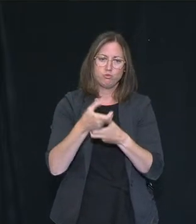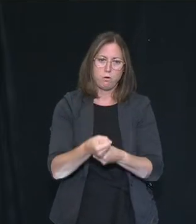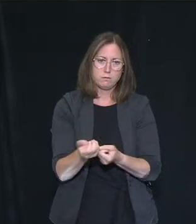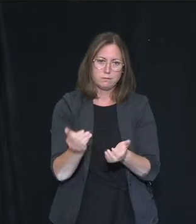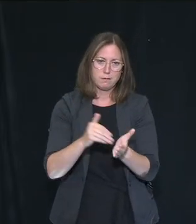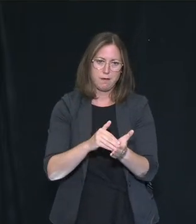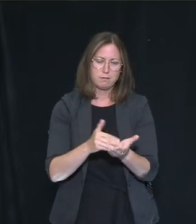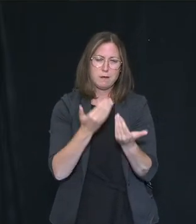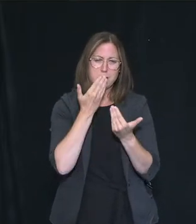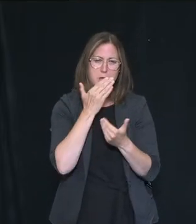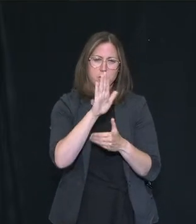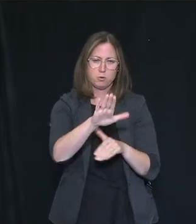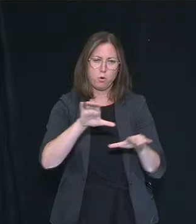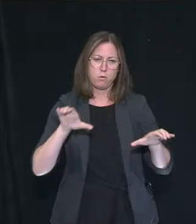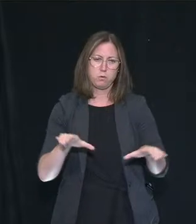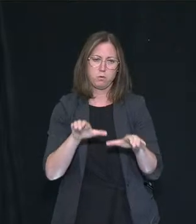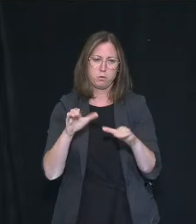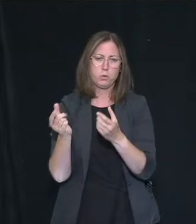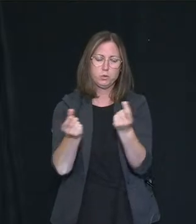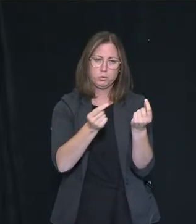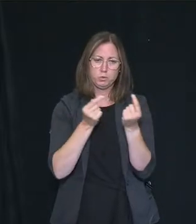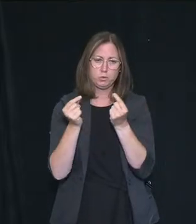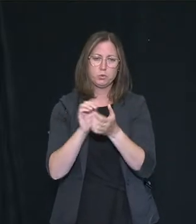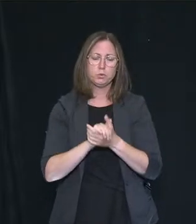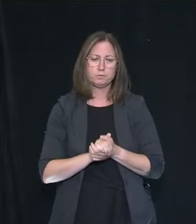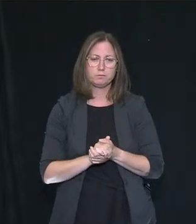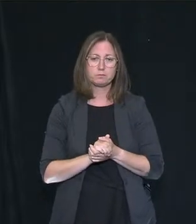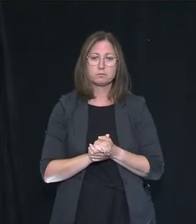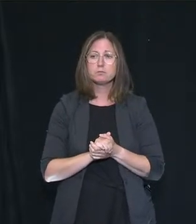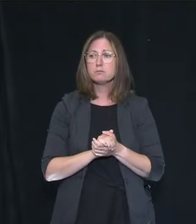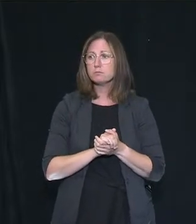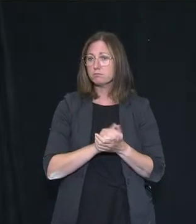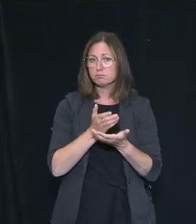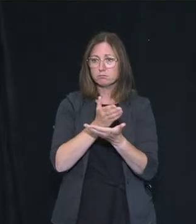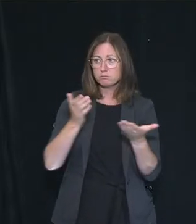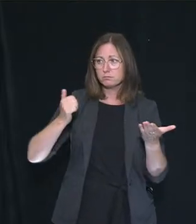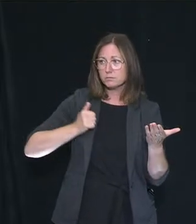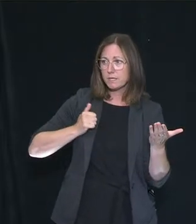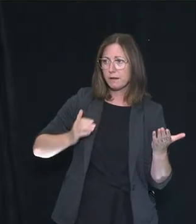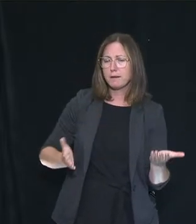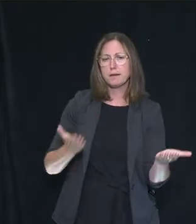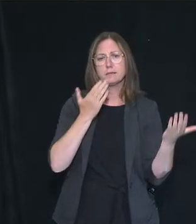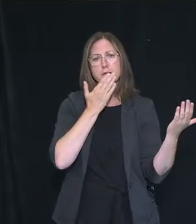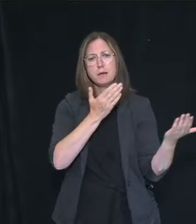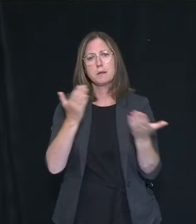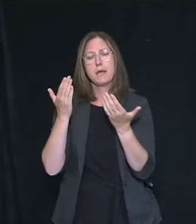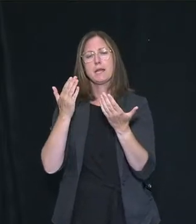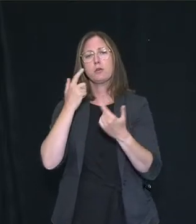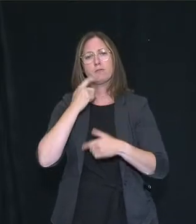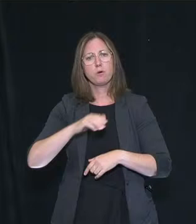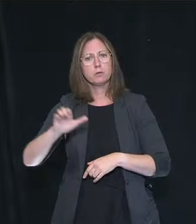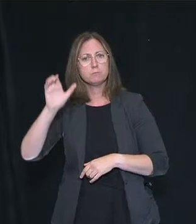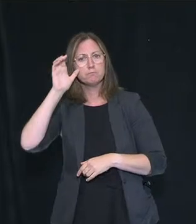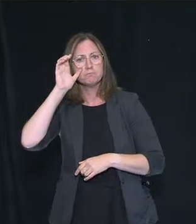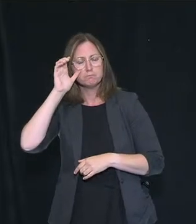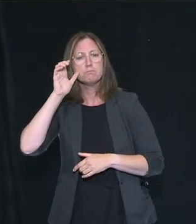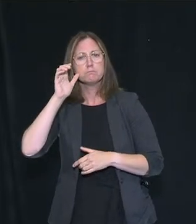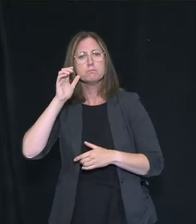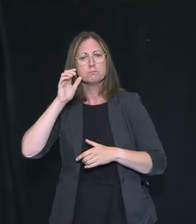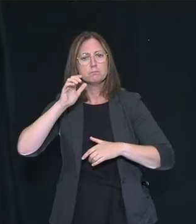your efforts. And thank you to all Canadians for hearing and responding to the call